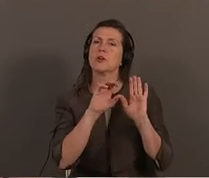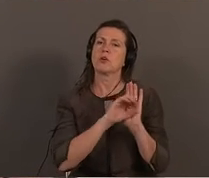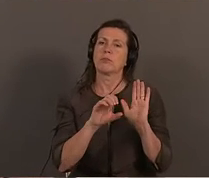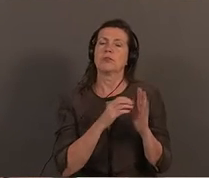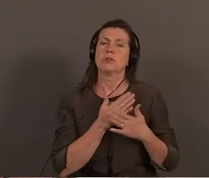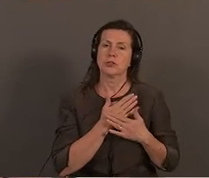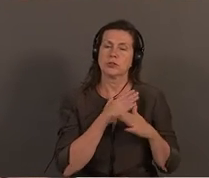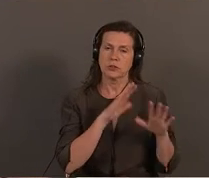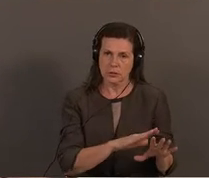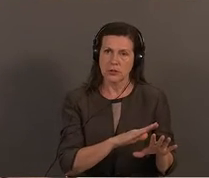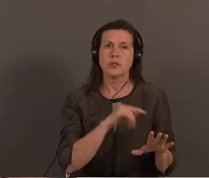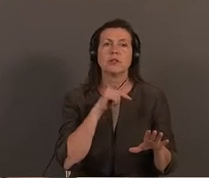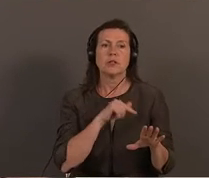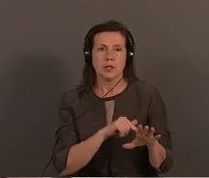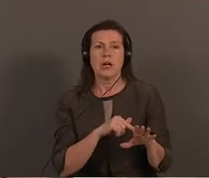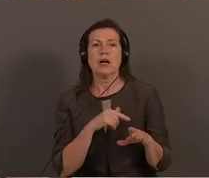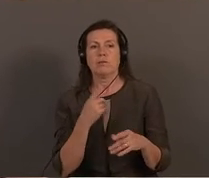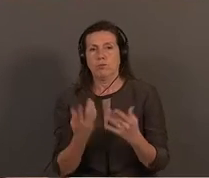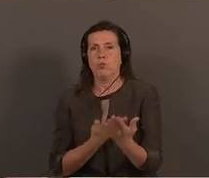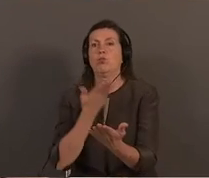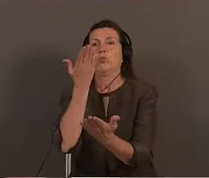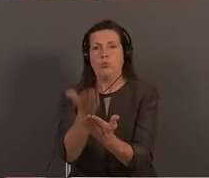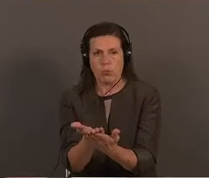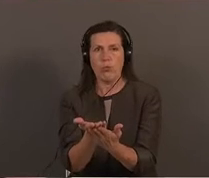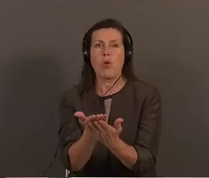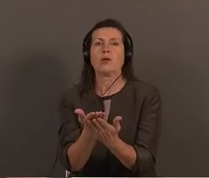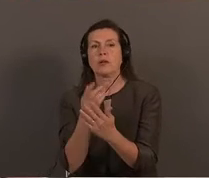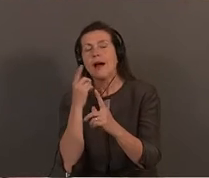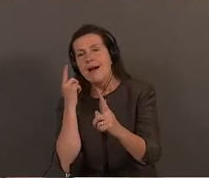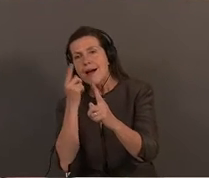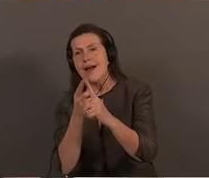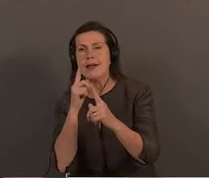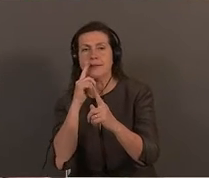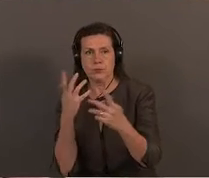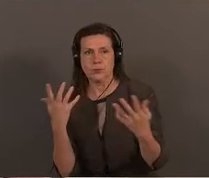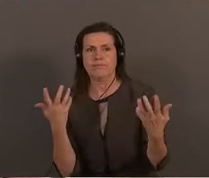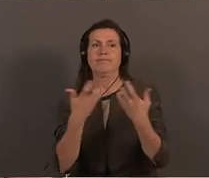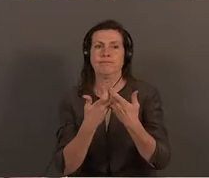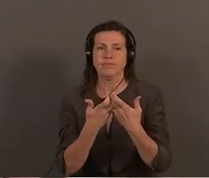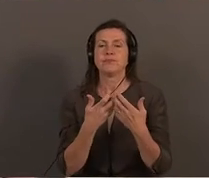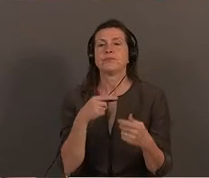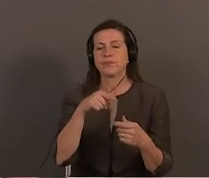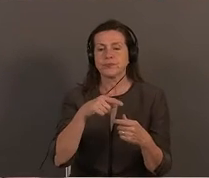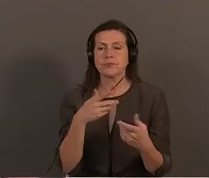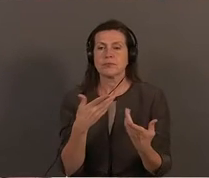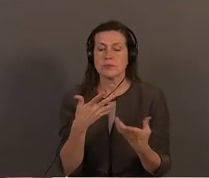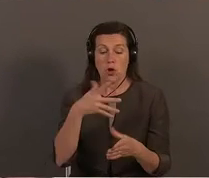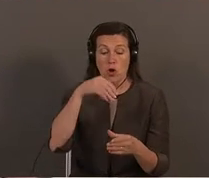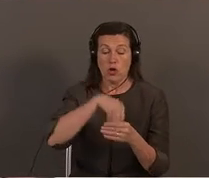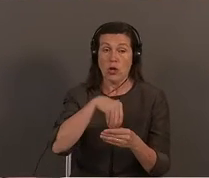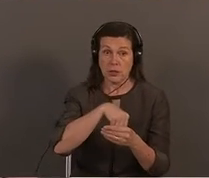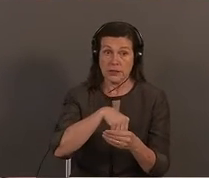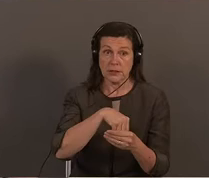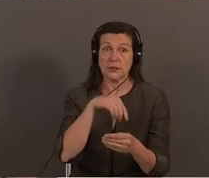aims, according to our copyright proposal, is also to increase the volume of content, which will